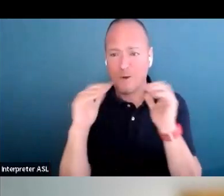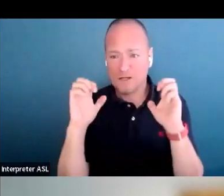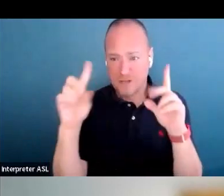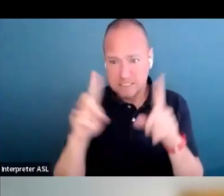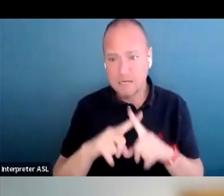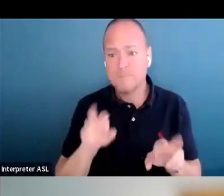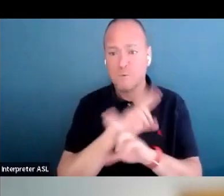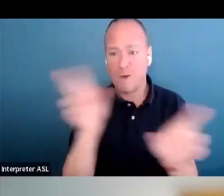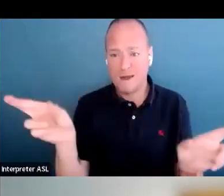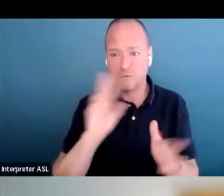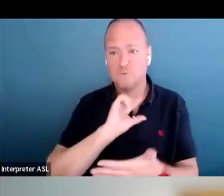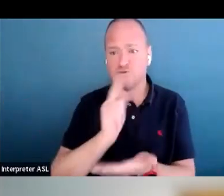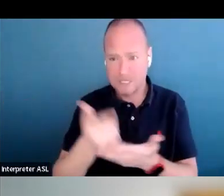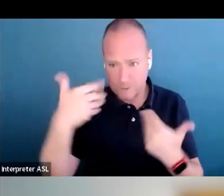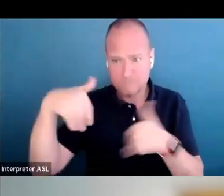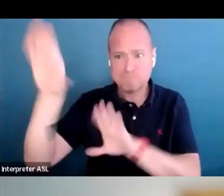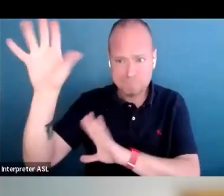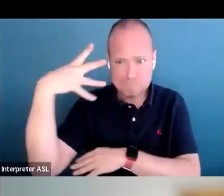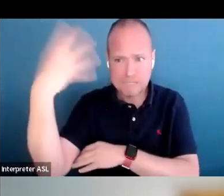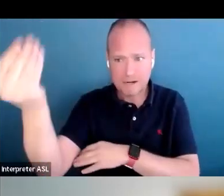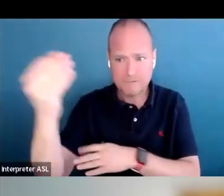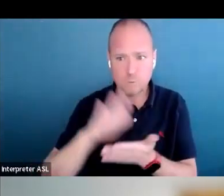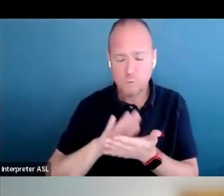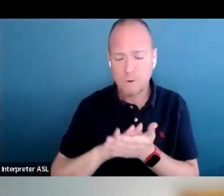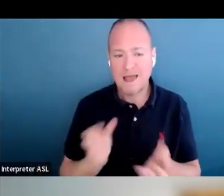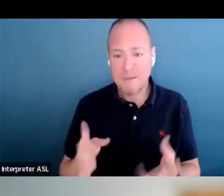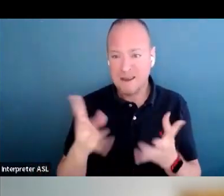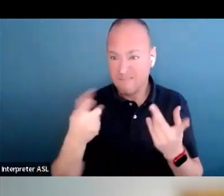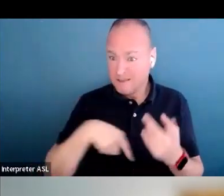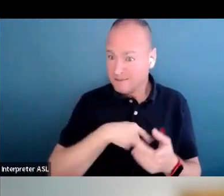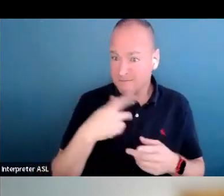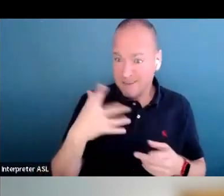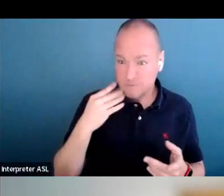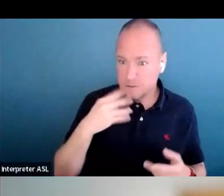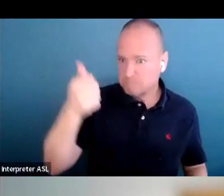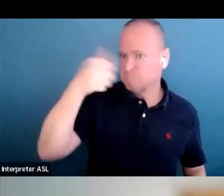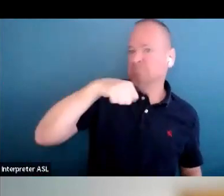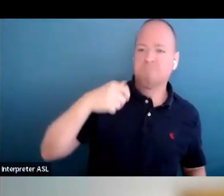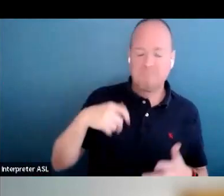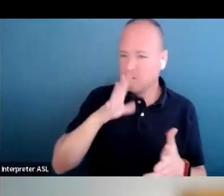school system. How many of us have been denied those things?